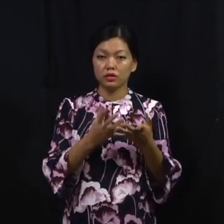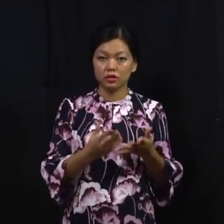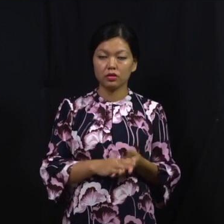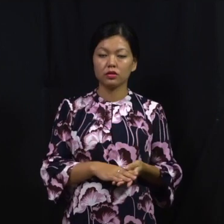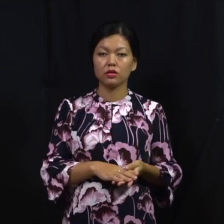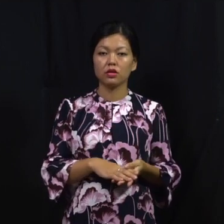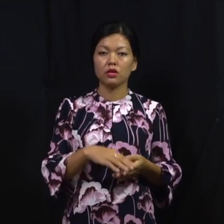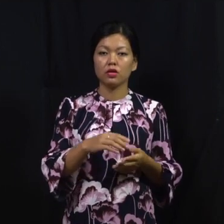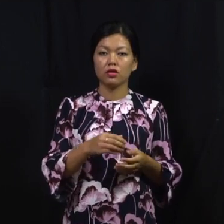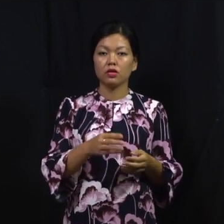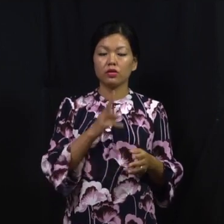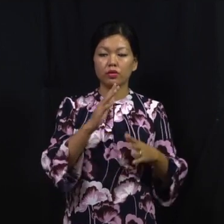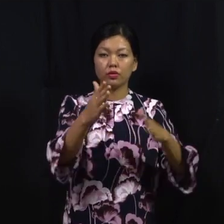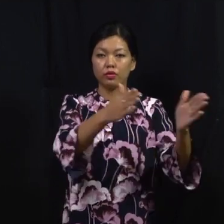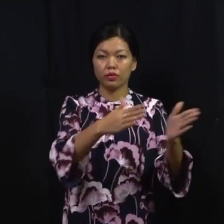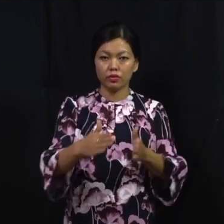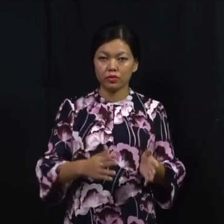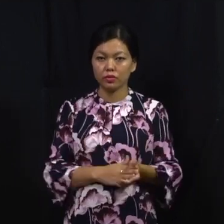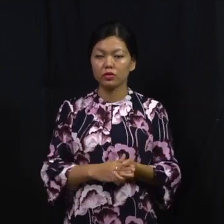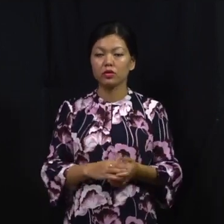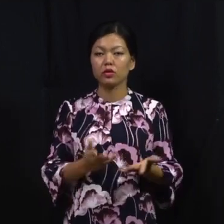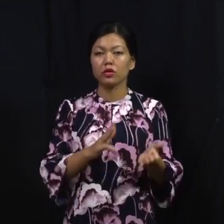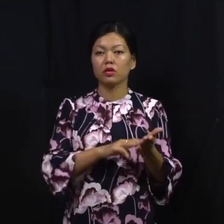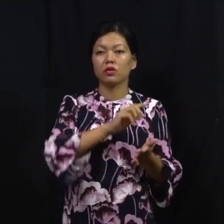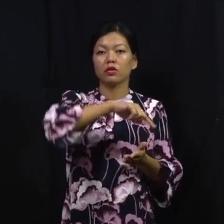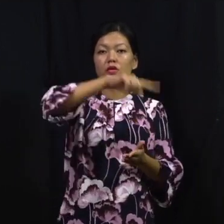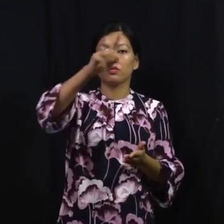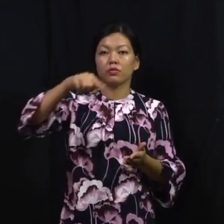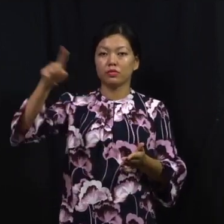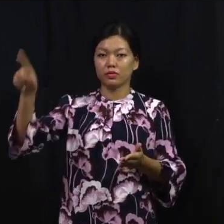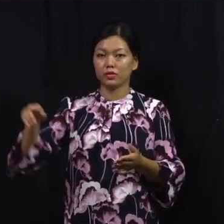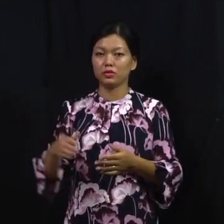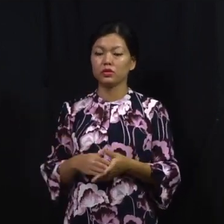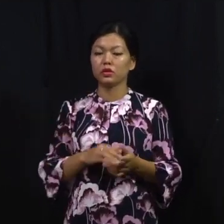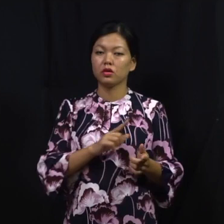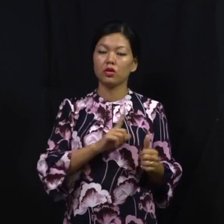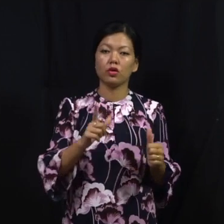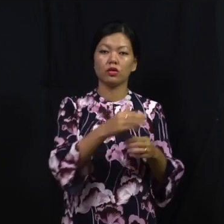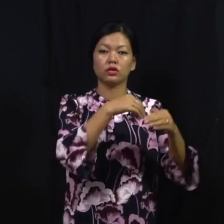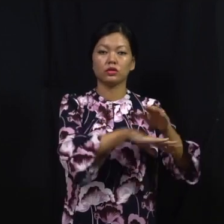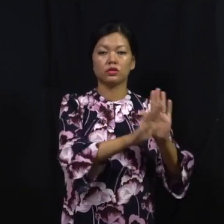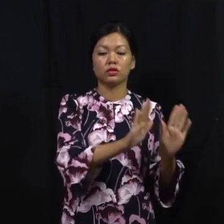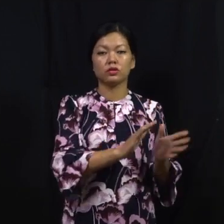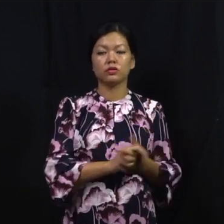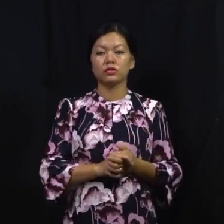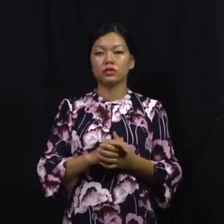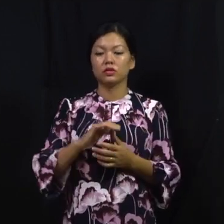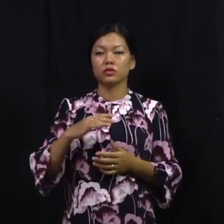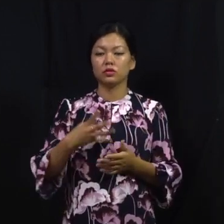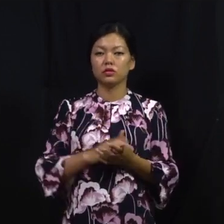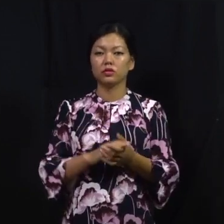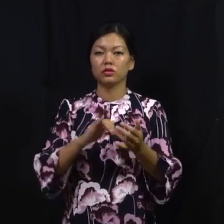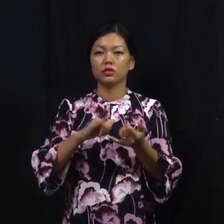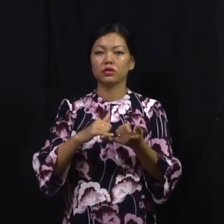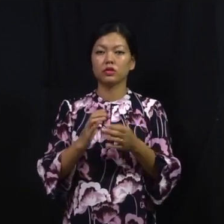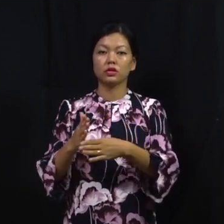which act as a natural barrier for the nation. The next is shared ideas and values. Under these shared